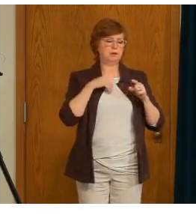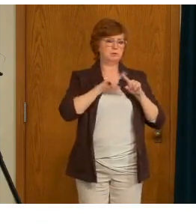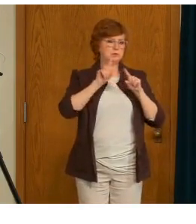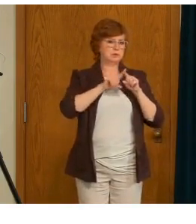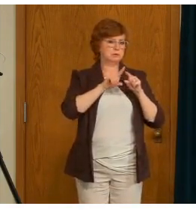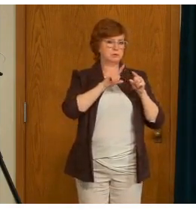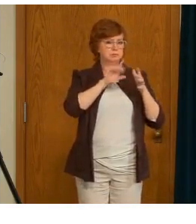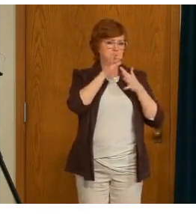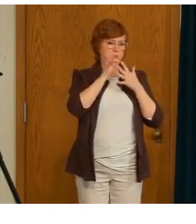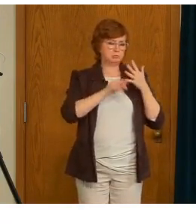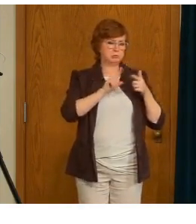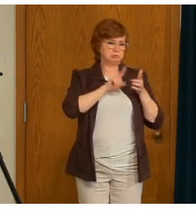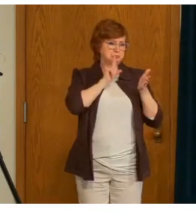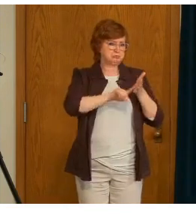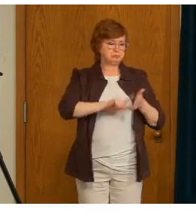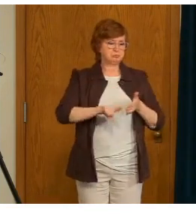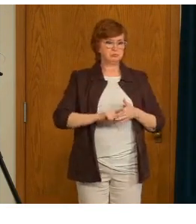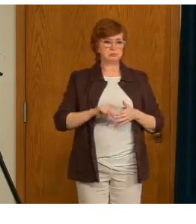there that we're looking at.